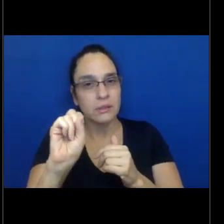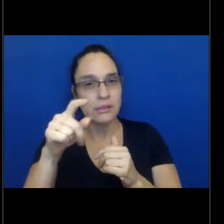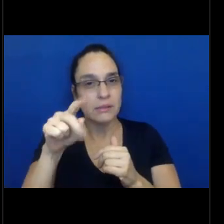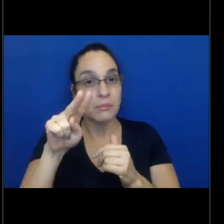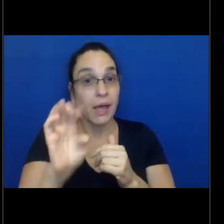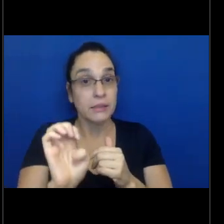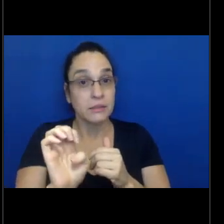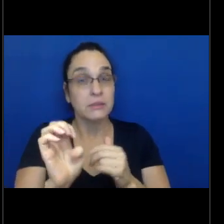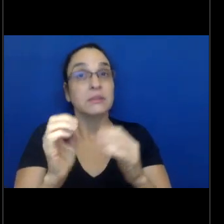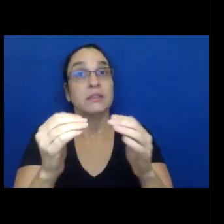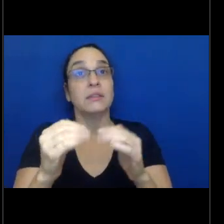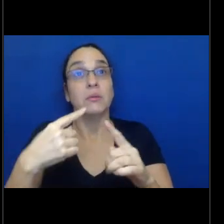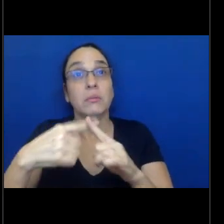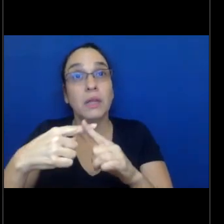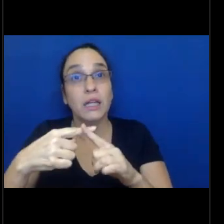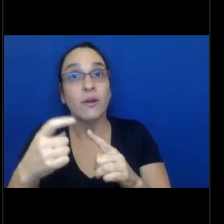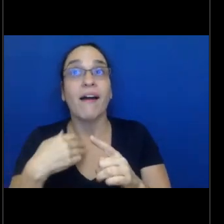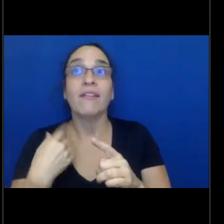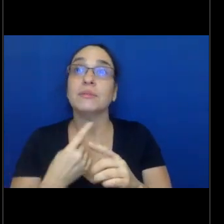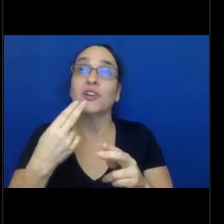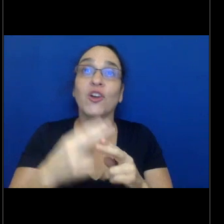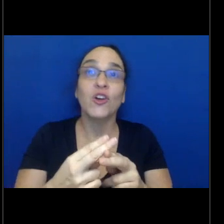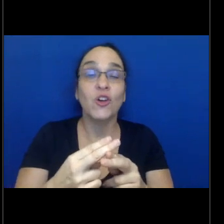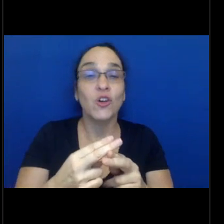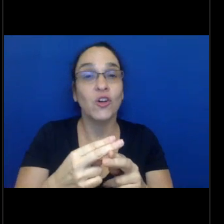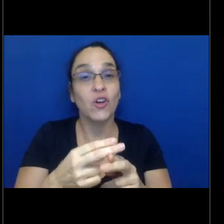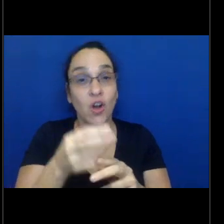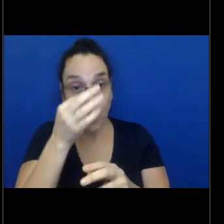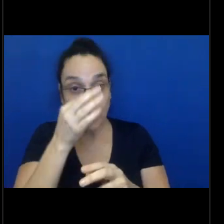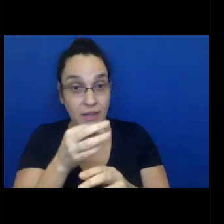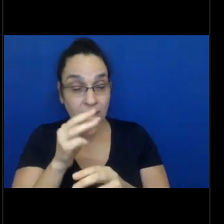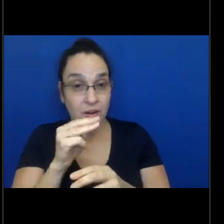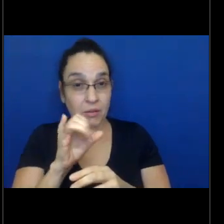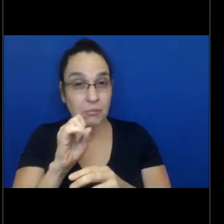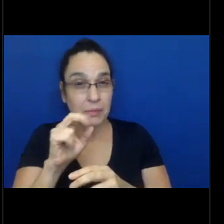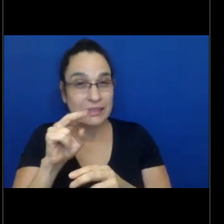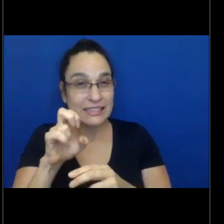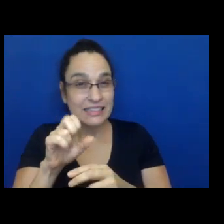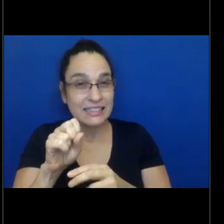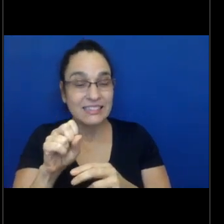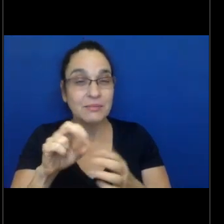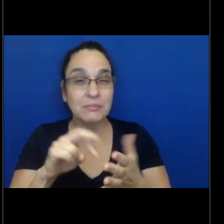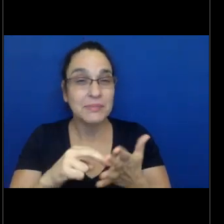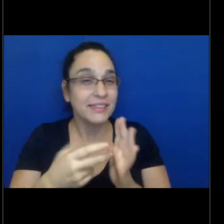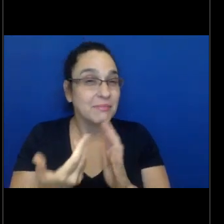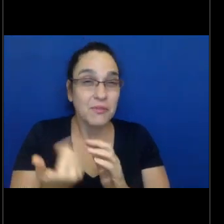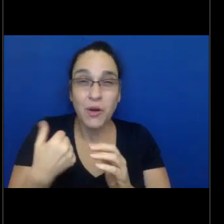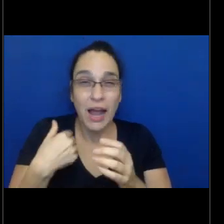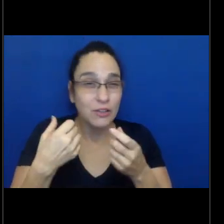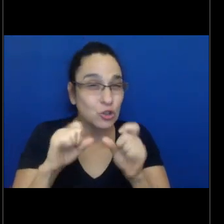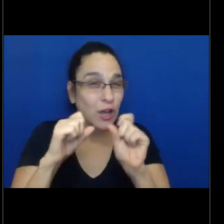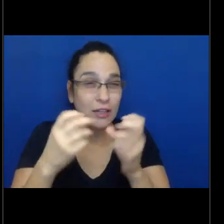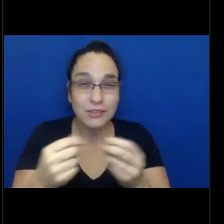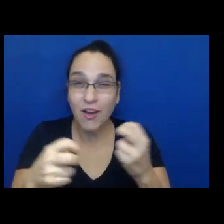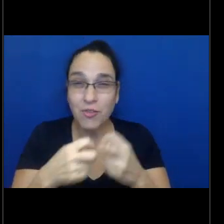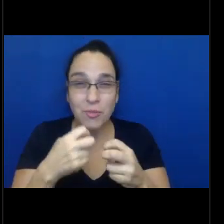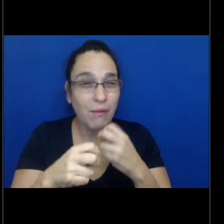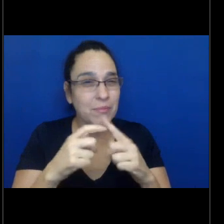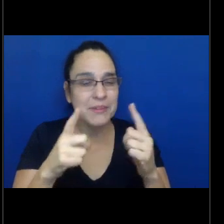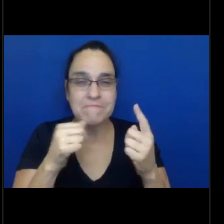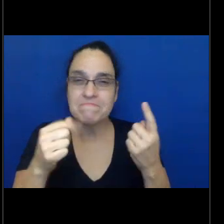misses. Namely, these could be your own previous attempts to solve a problem, and that didn't quite work out. This could be